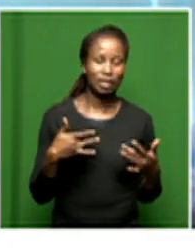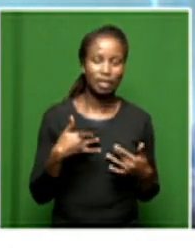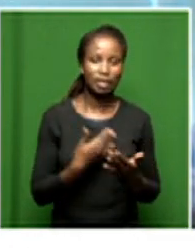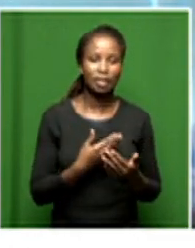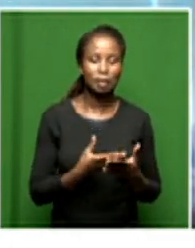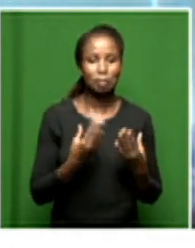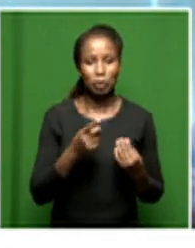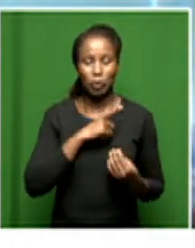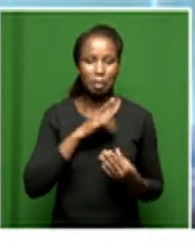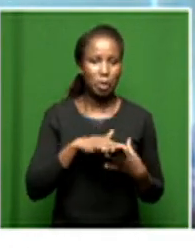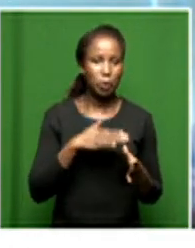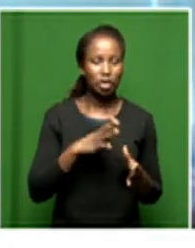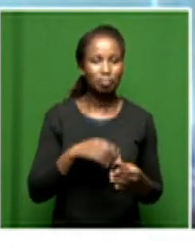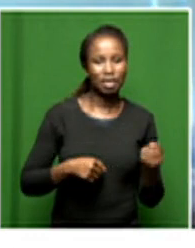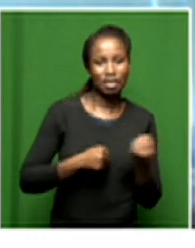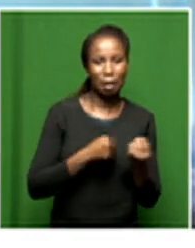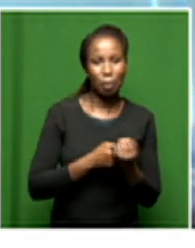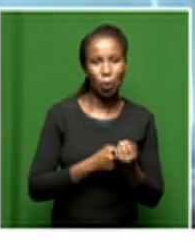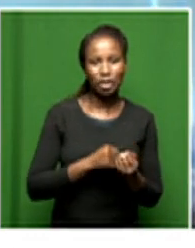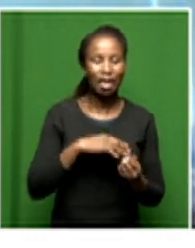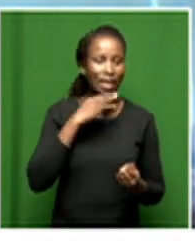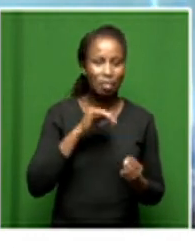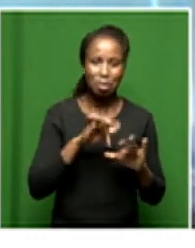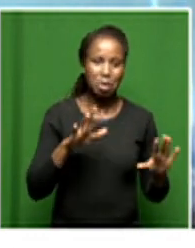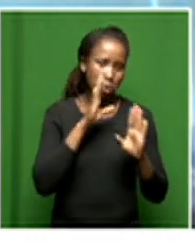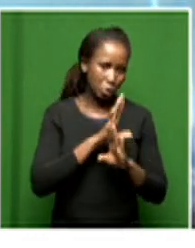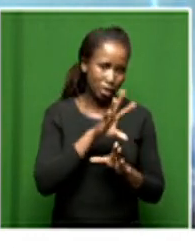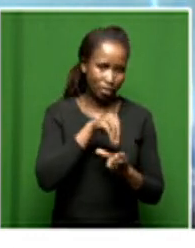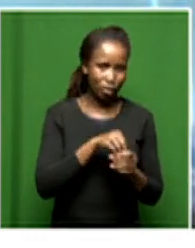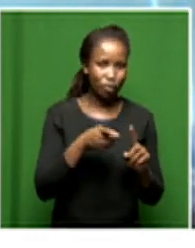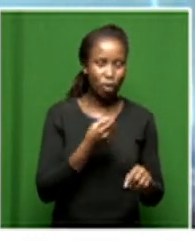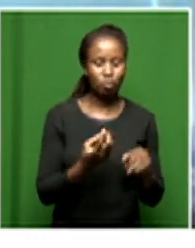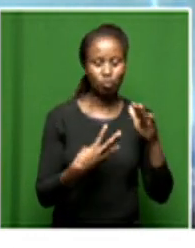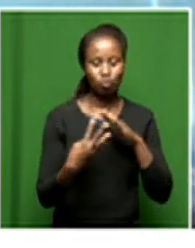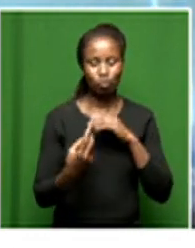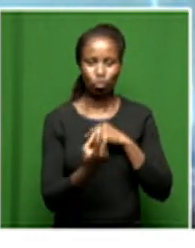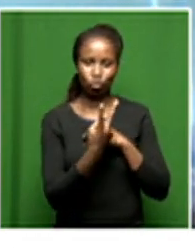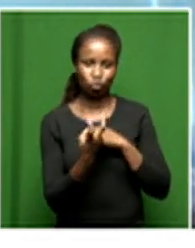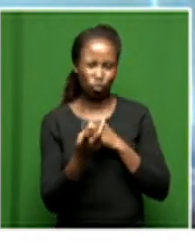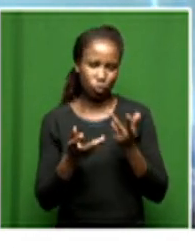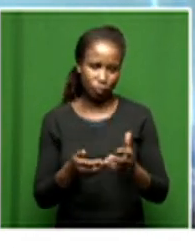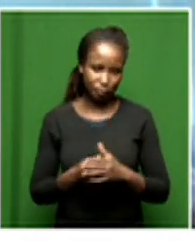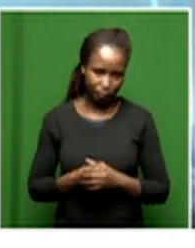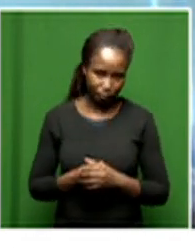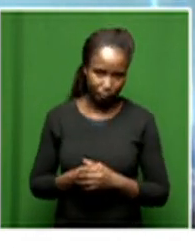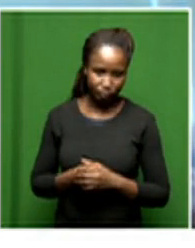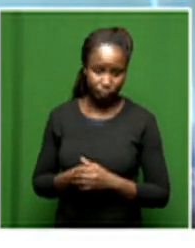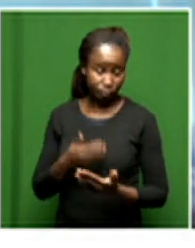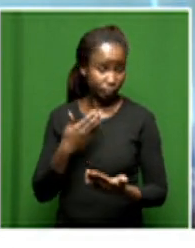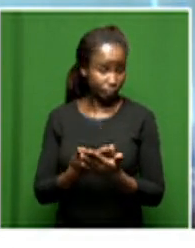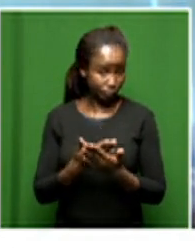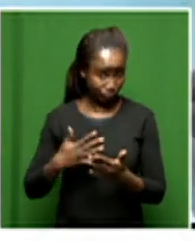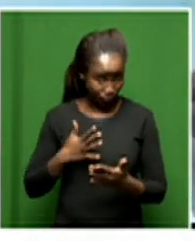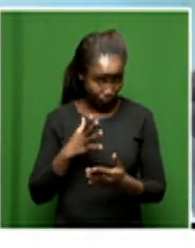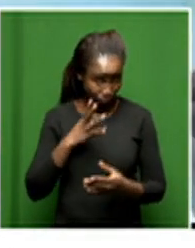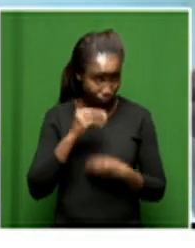weren't able to get enough of their supporters to the polls in those 2 wards, which looked ripe for the picking. So would you like me to speak about the